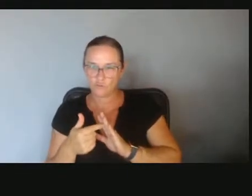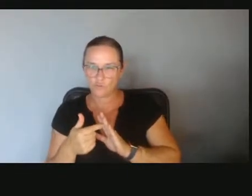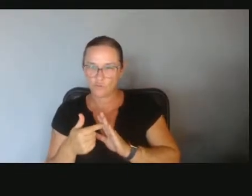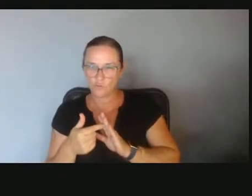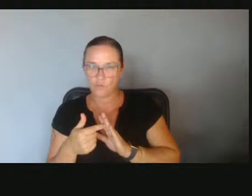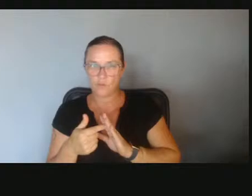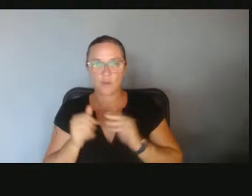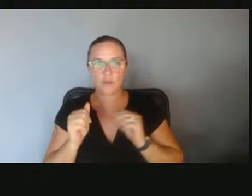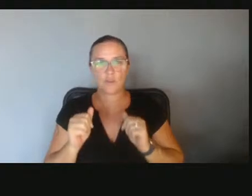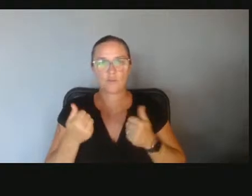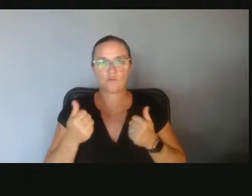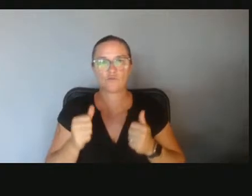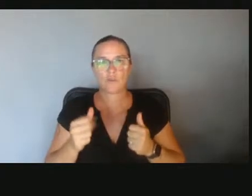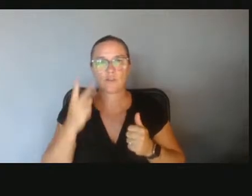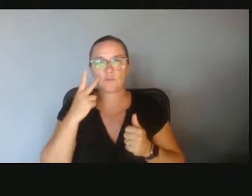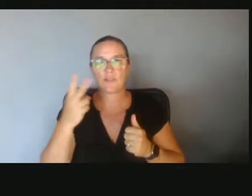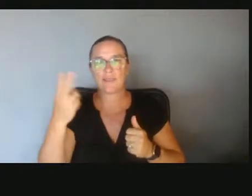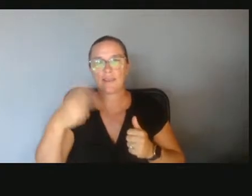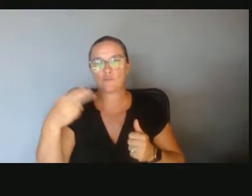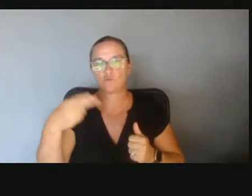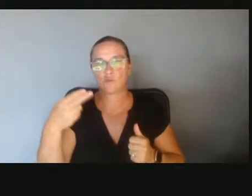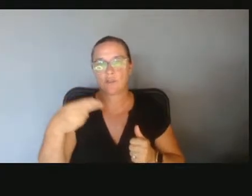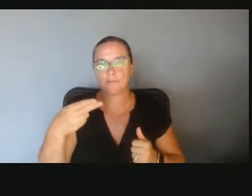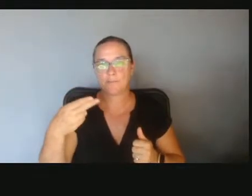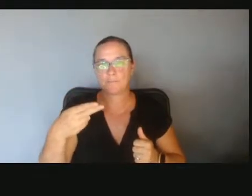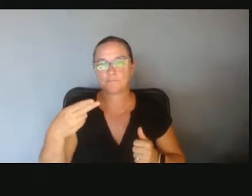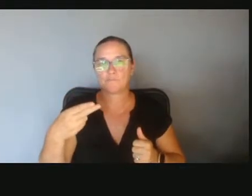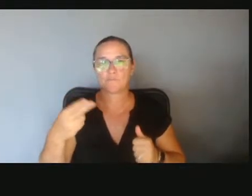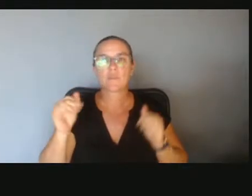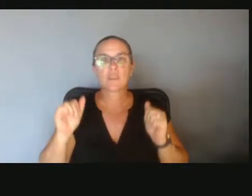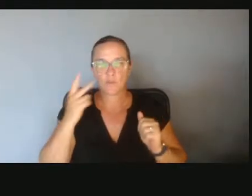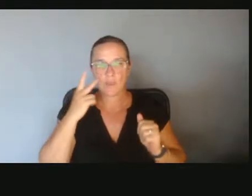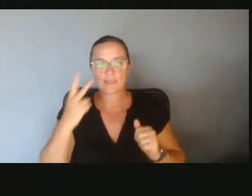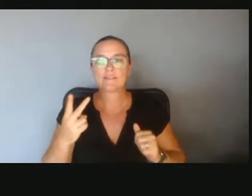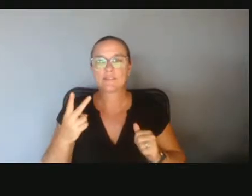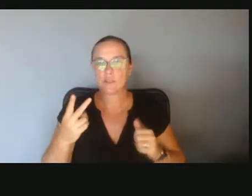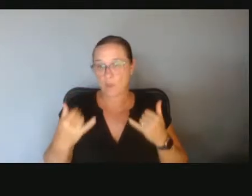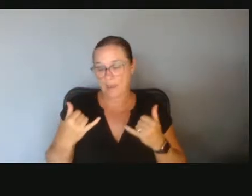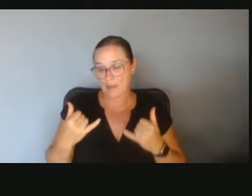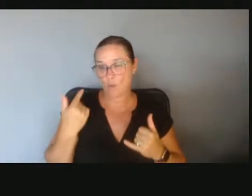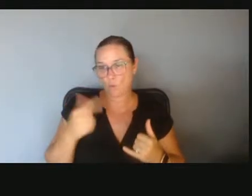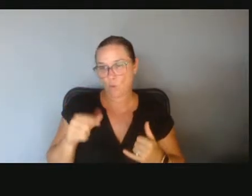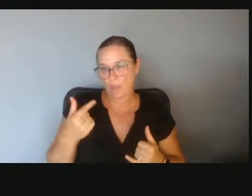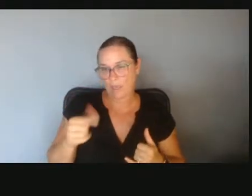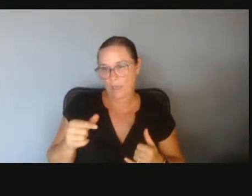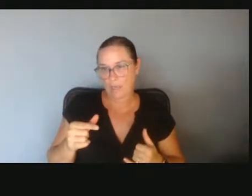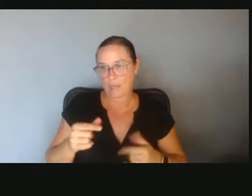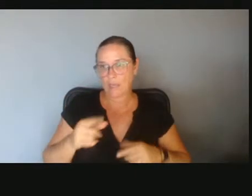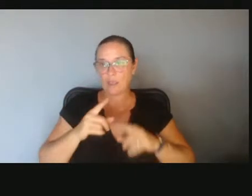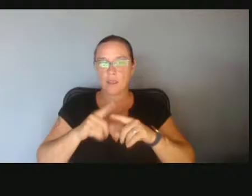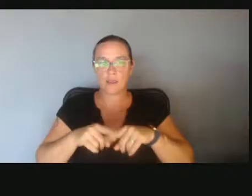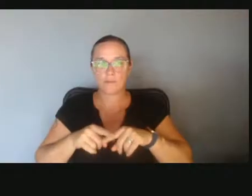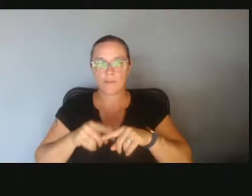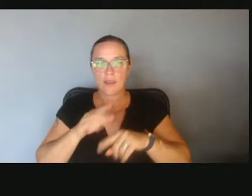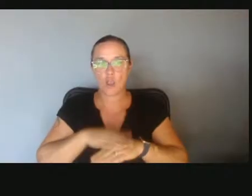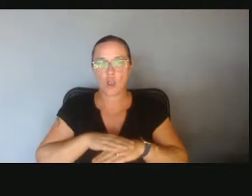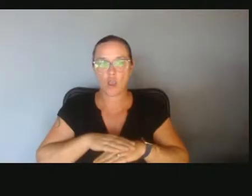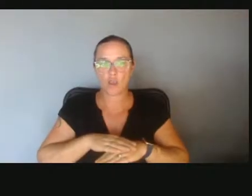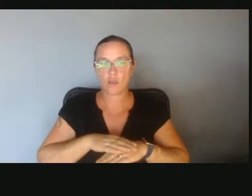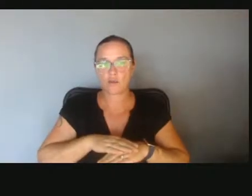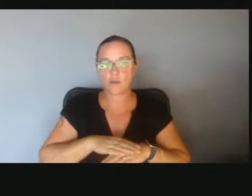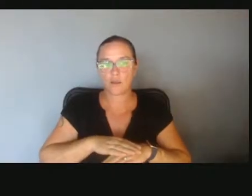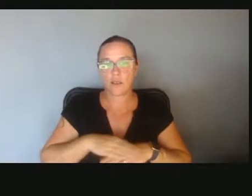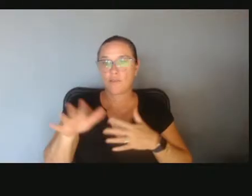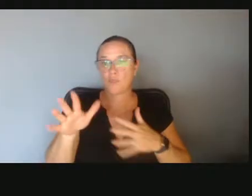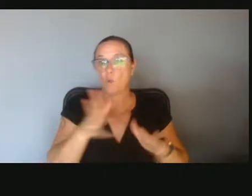can try to pull up the history. And what you can see is that we're currently in the green, depending on the coming and going